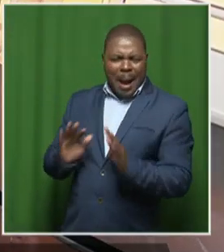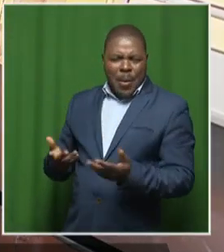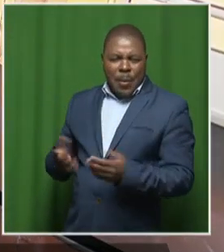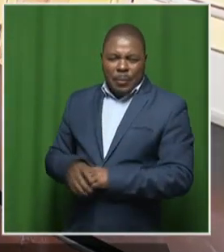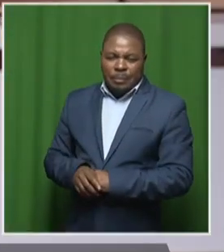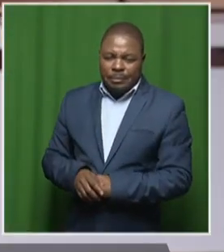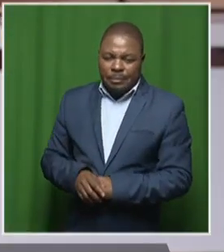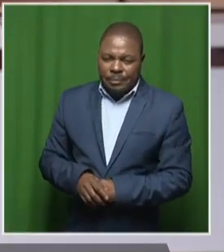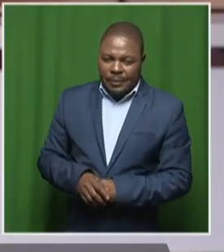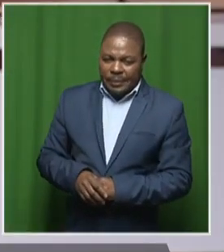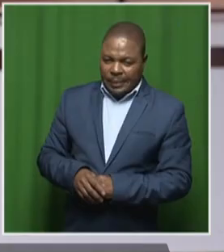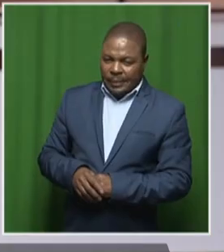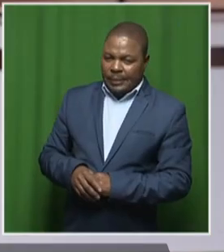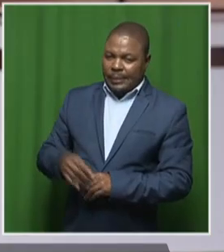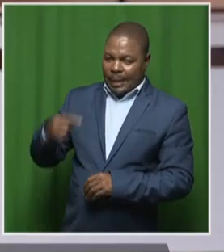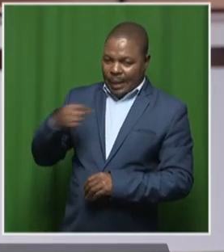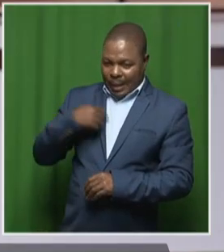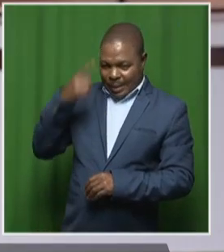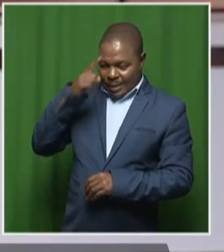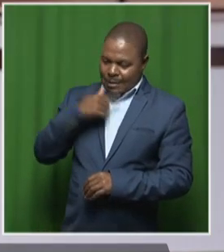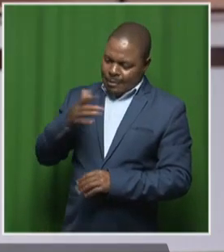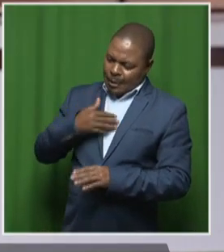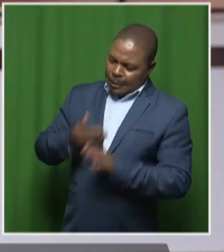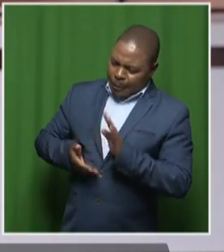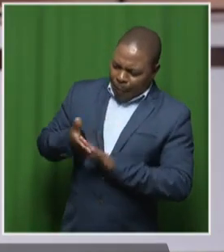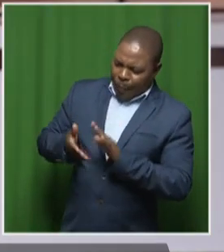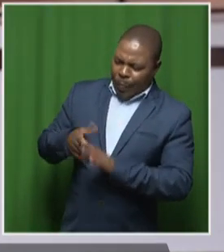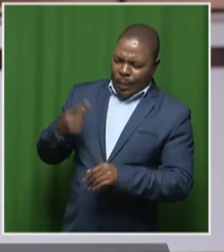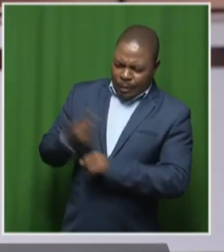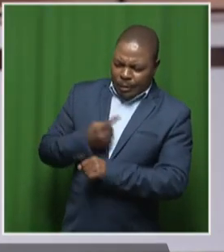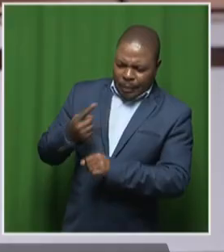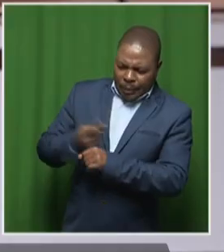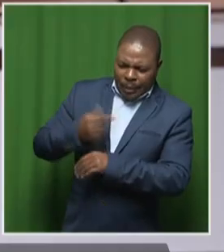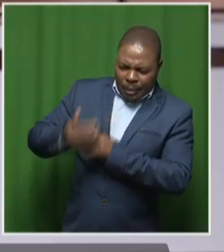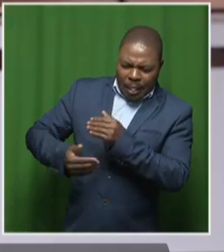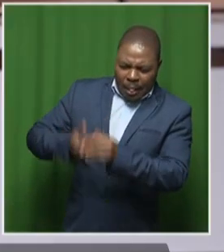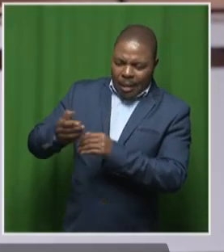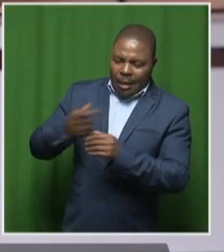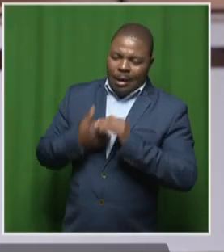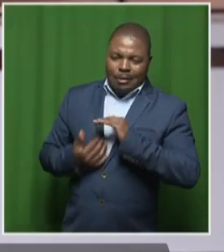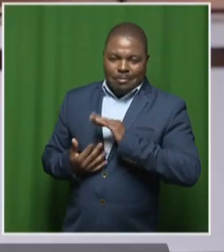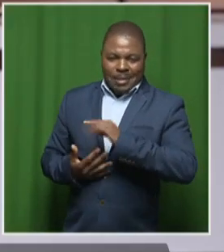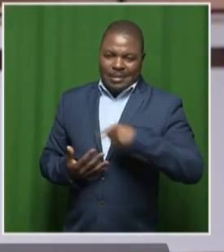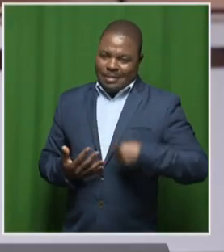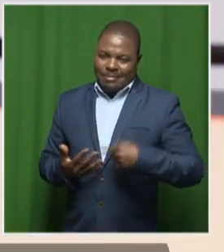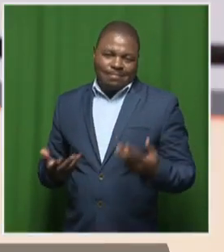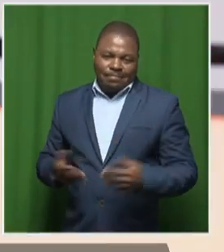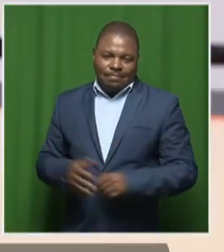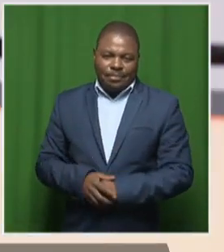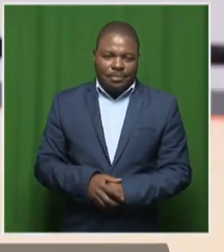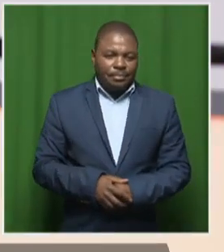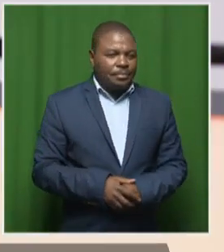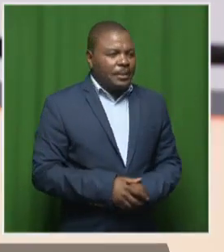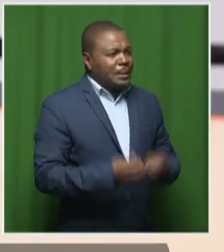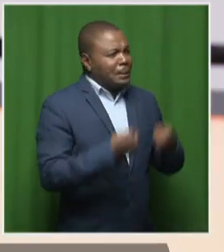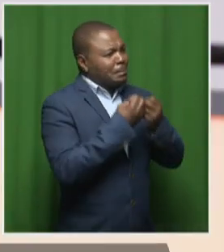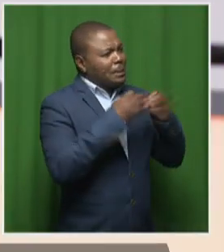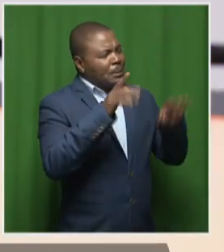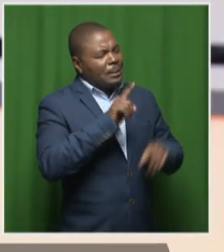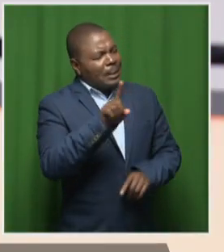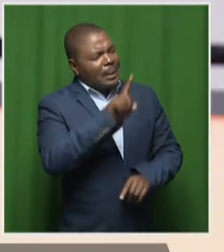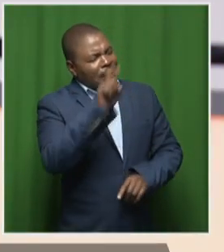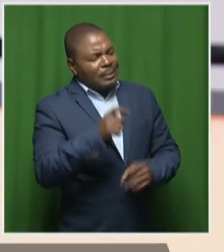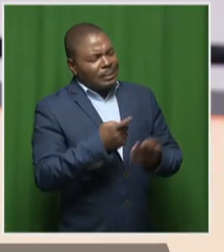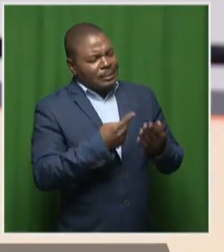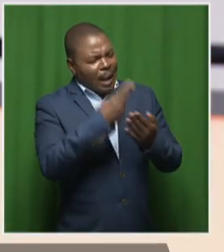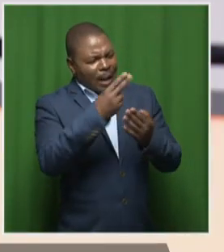I think it's consistency, dedication, and mostly passion. I wouldn't lie. You know, so many questions have been asked about your